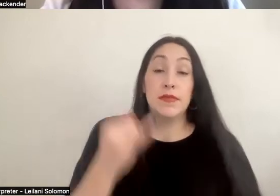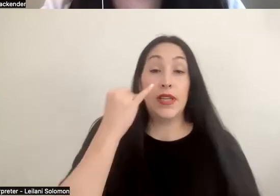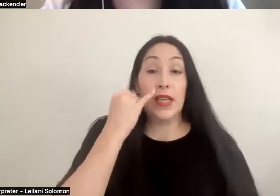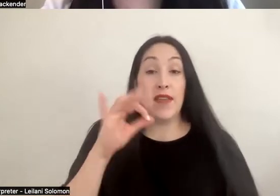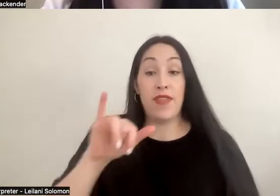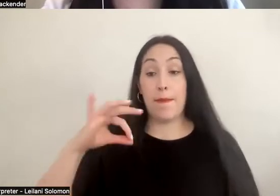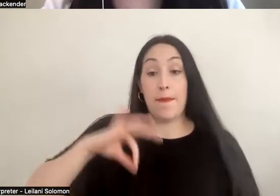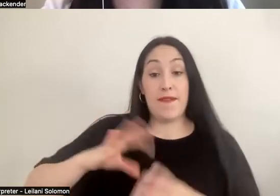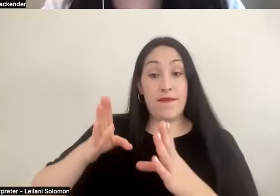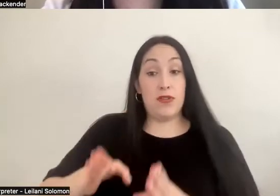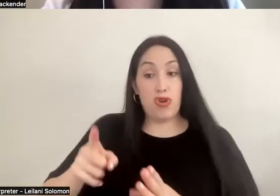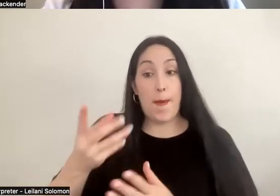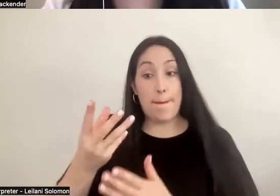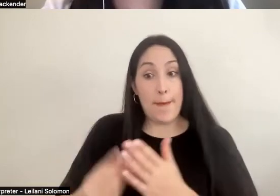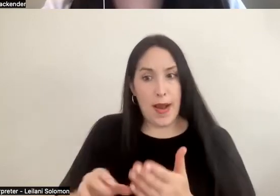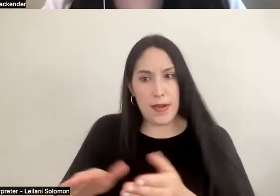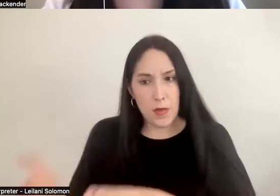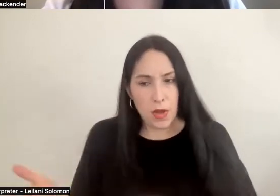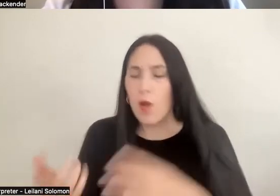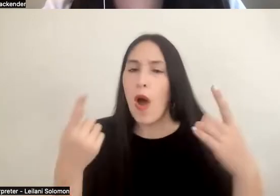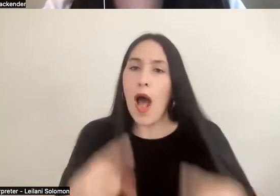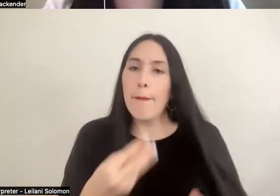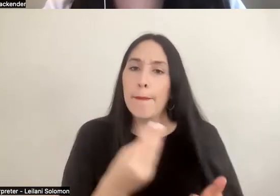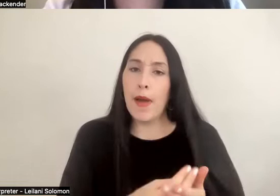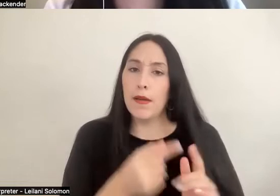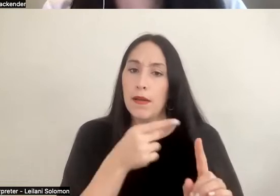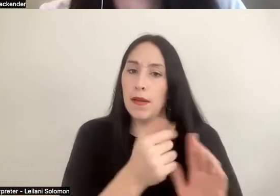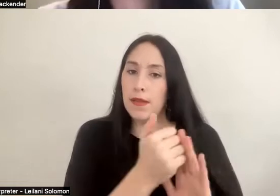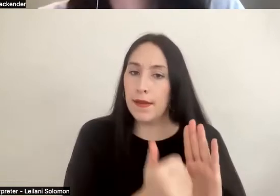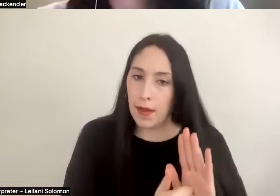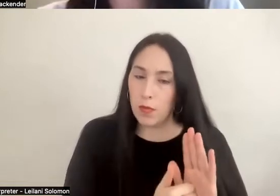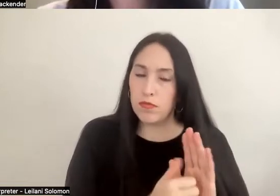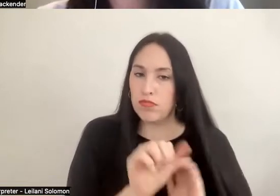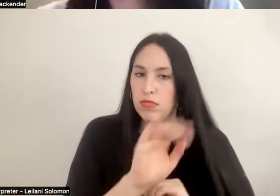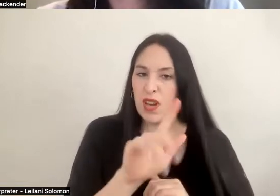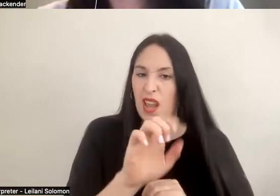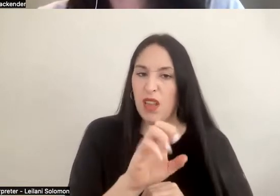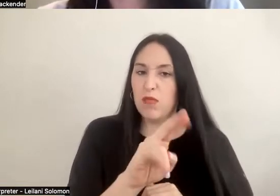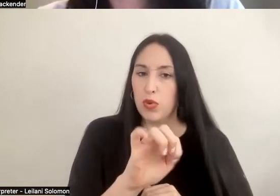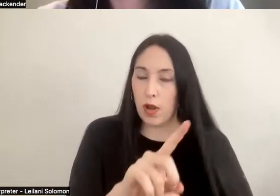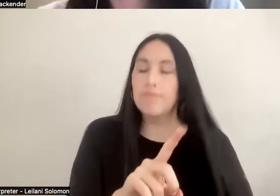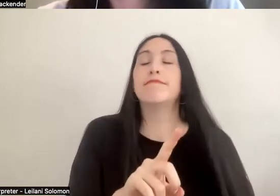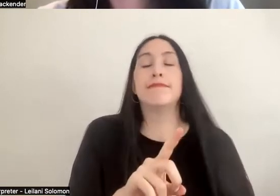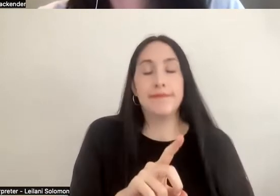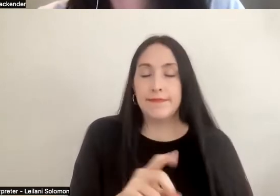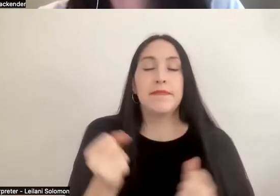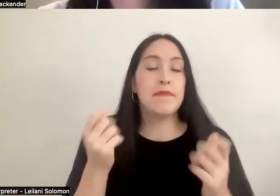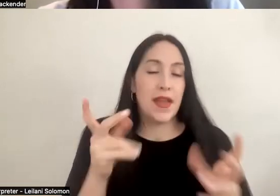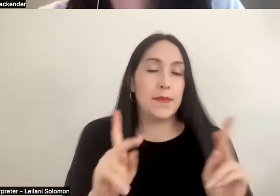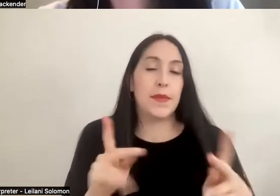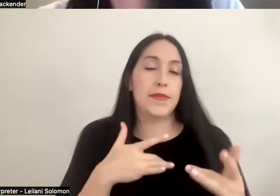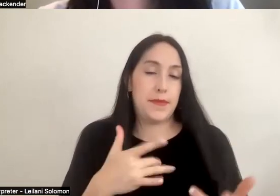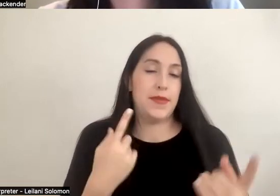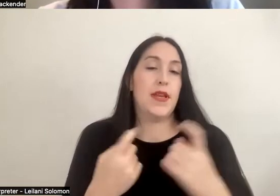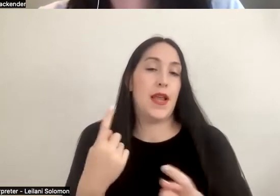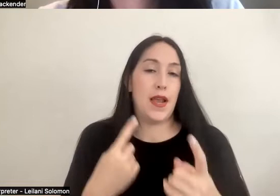John? All right, so this is another frequently asked question. After people say, what can I use the money for? They ask,